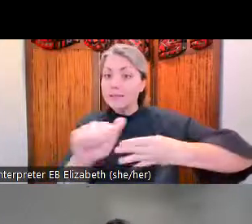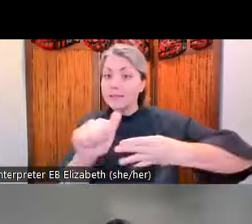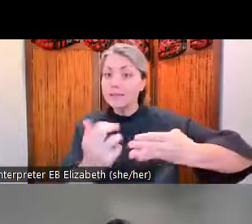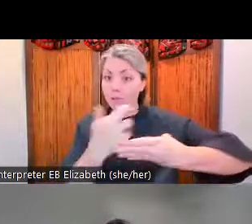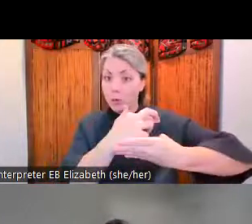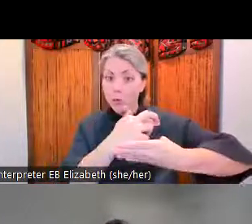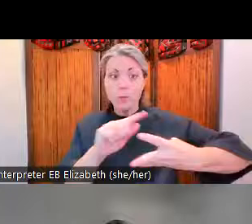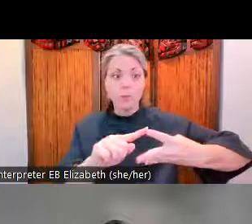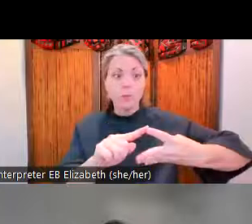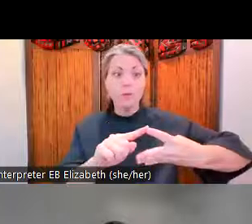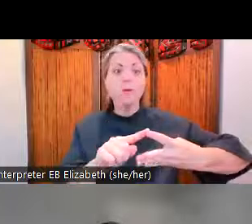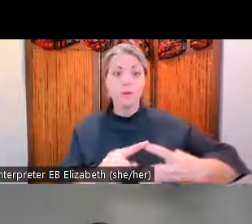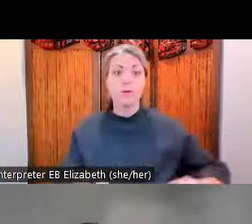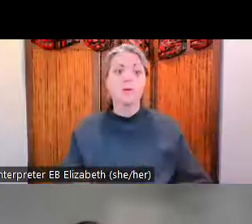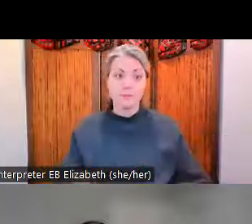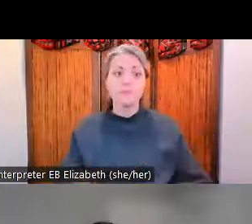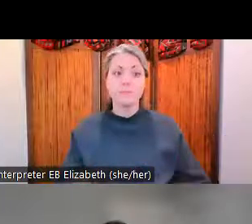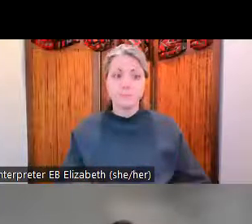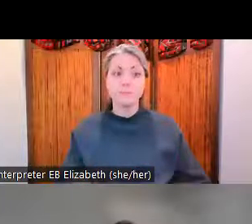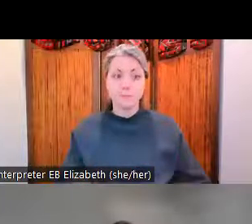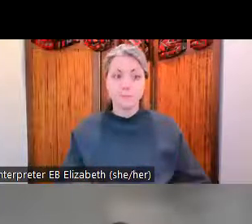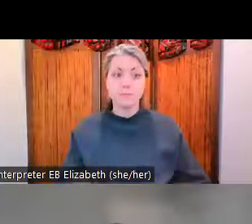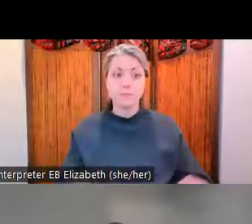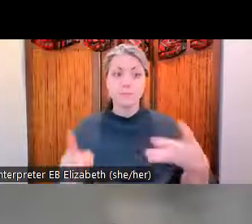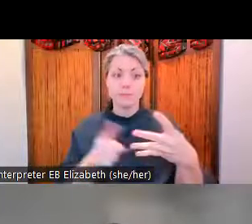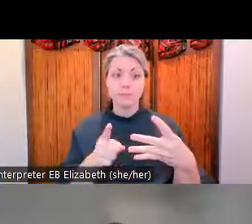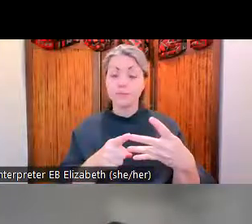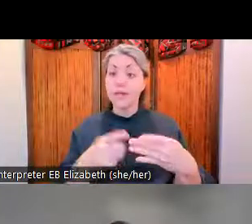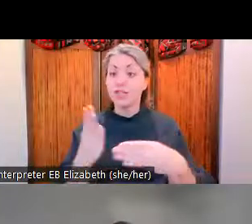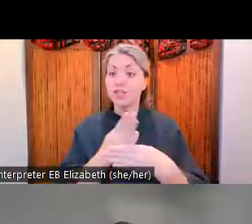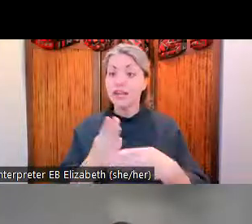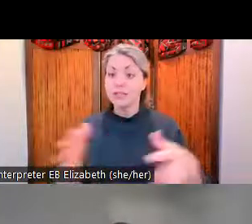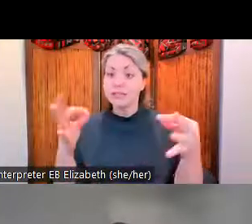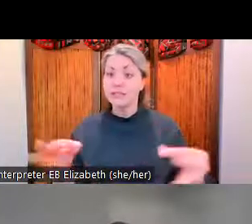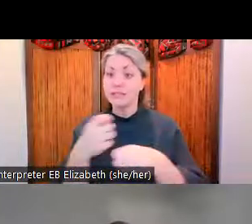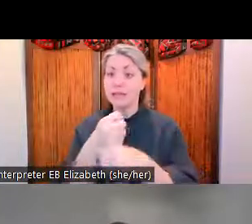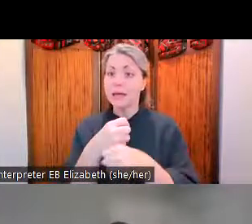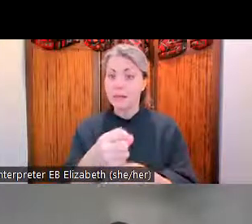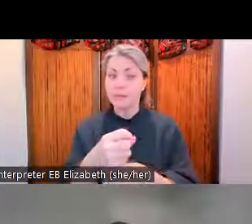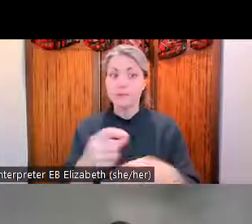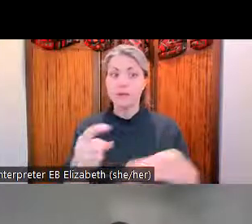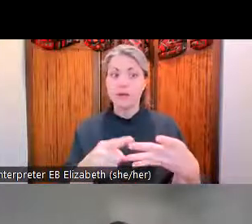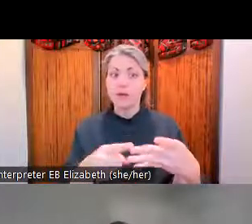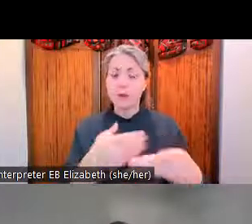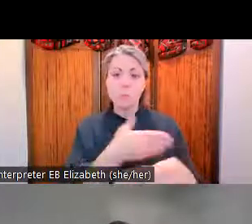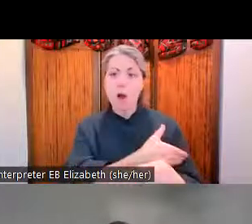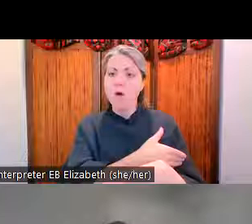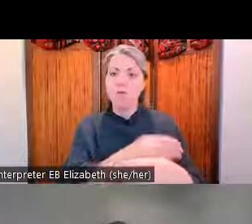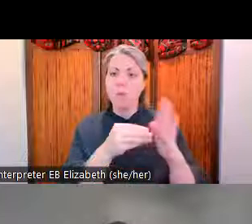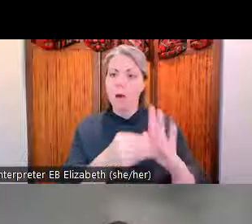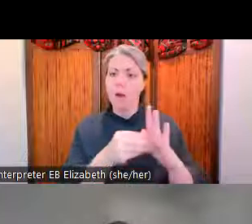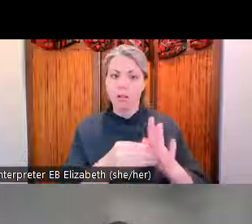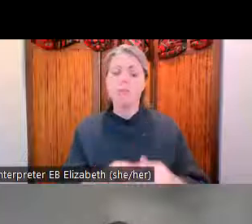in individuals with autism. I'd like to describe shared decision-making as a very useful and powerful model to